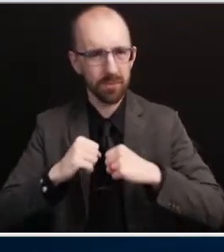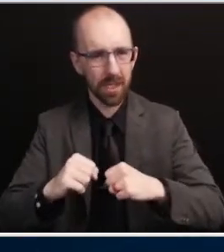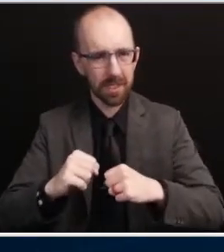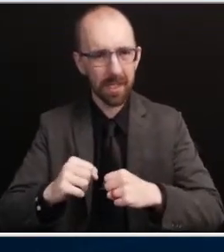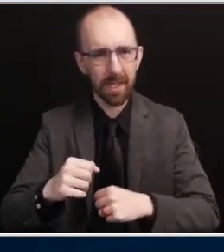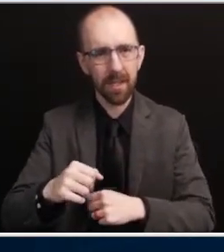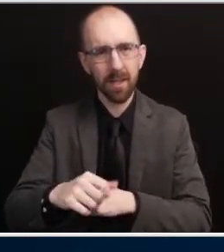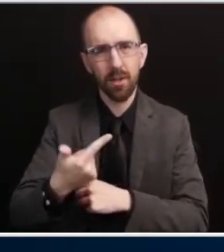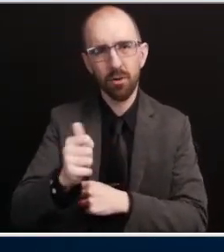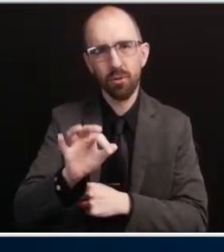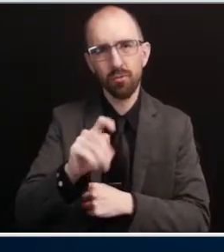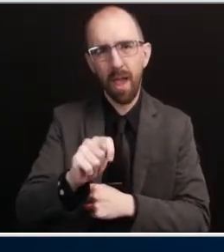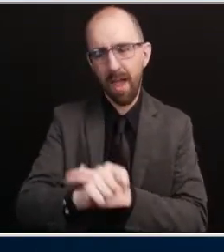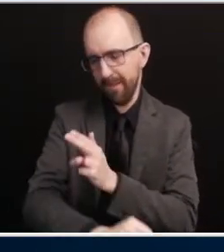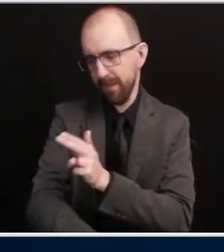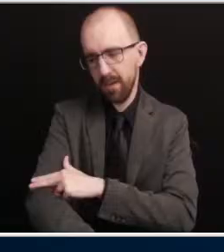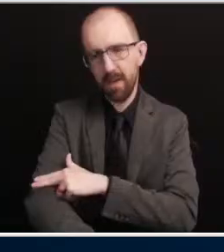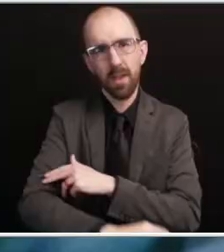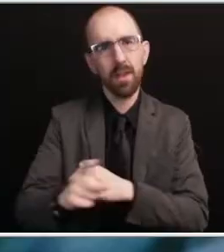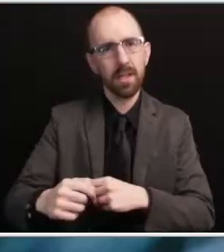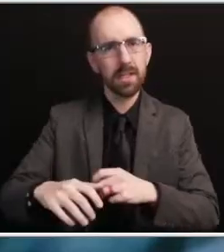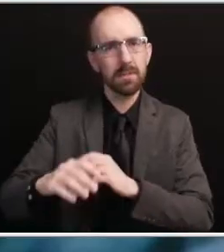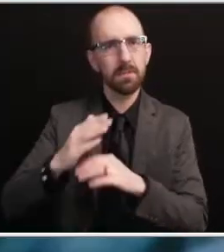preventing stiffness or weakness?